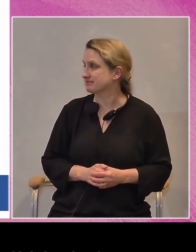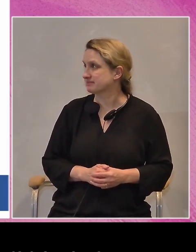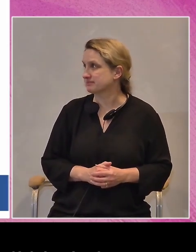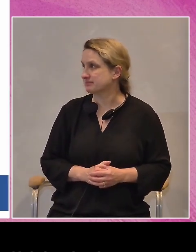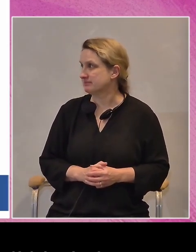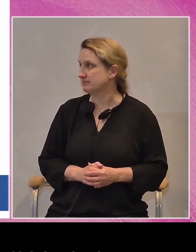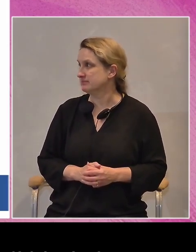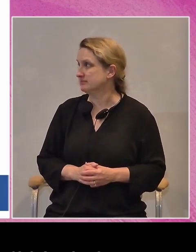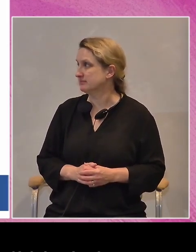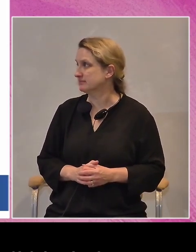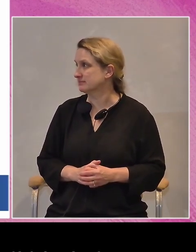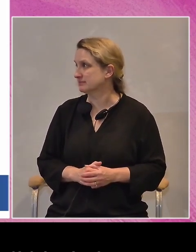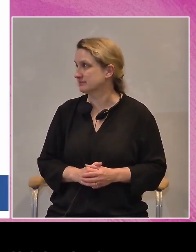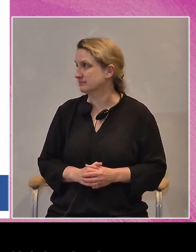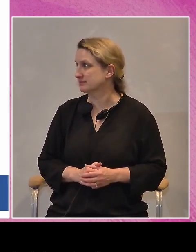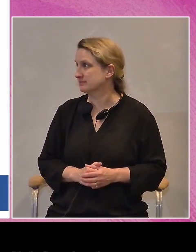rare disease.